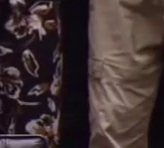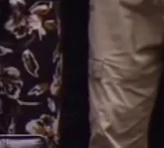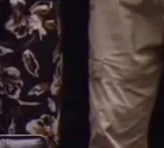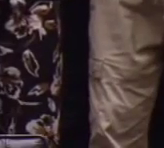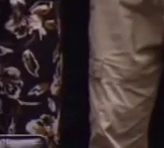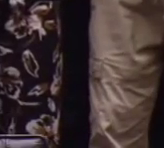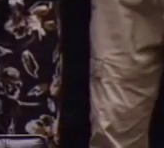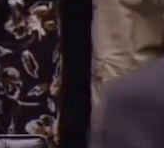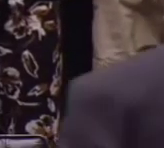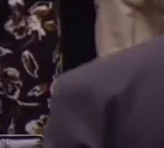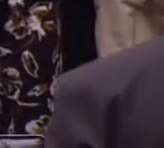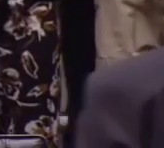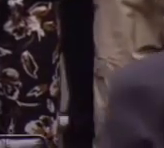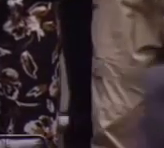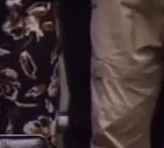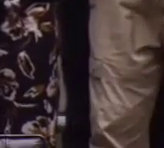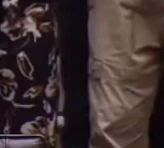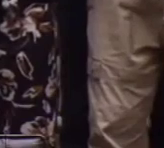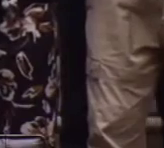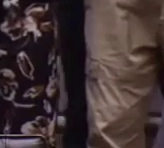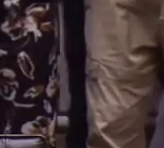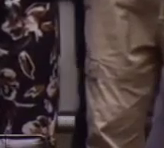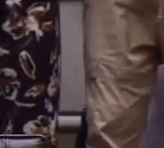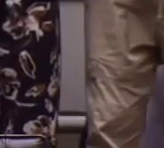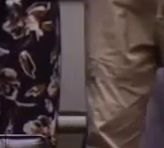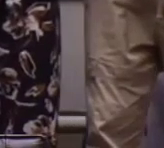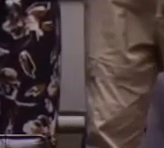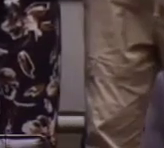Msezana Ngobi Prince.